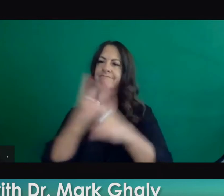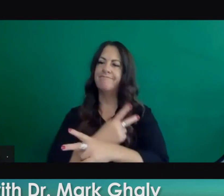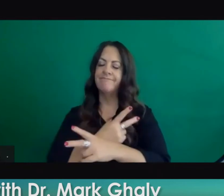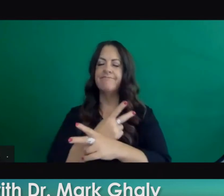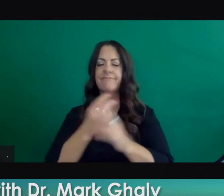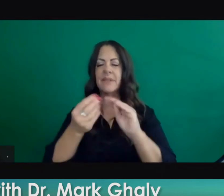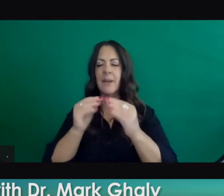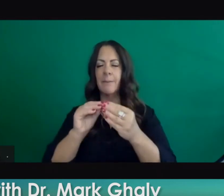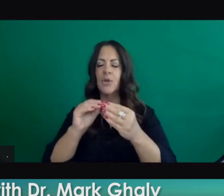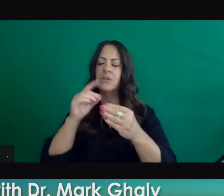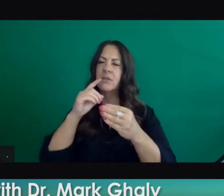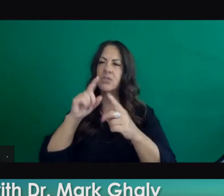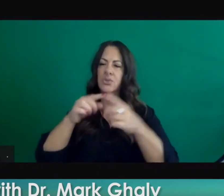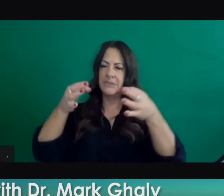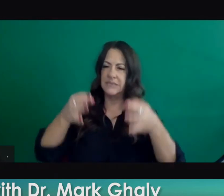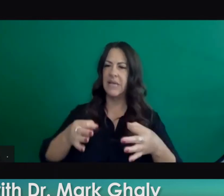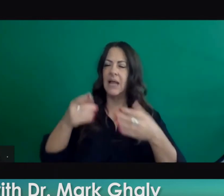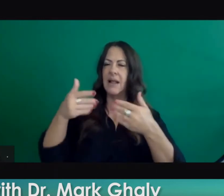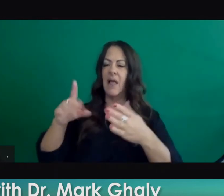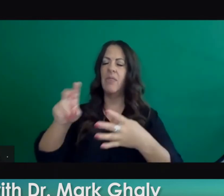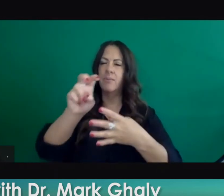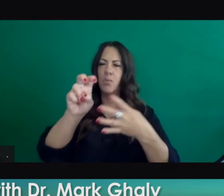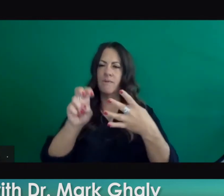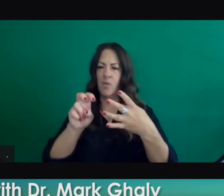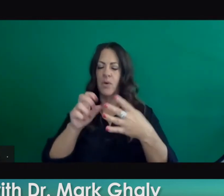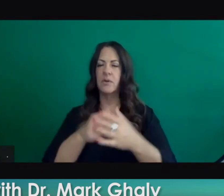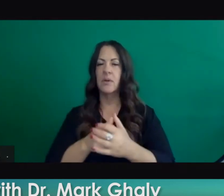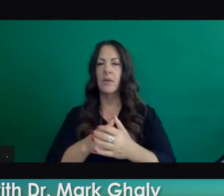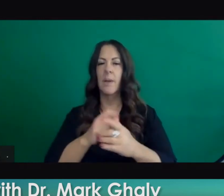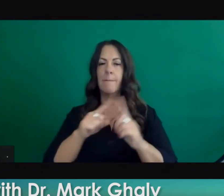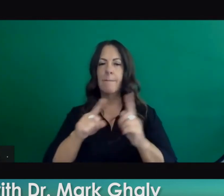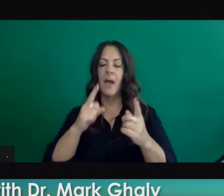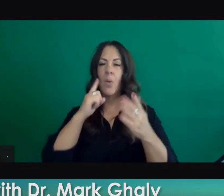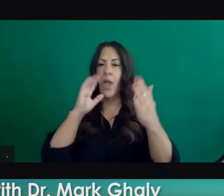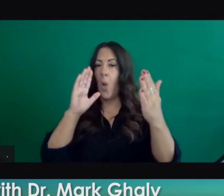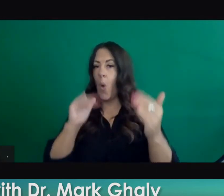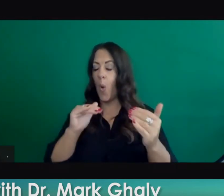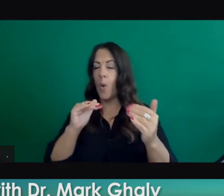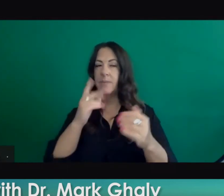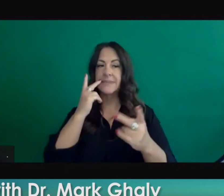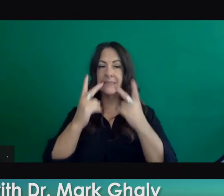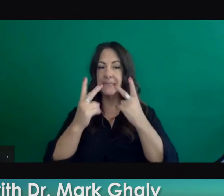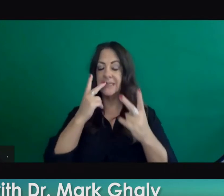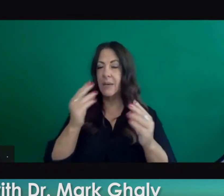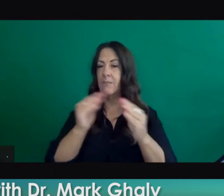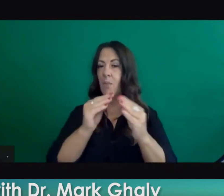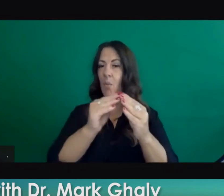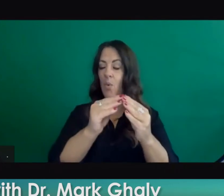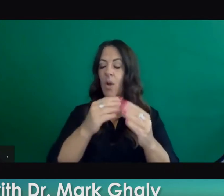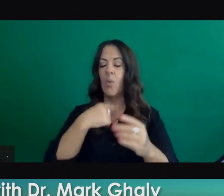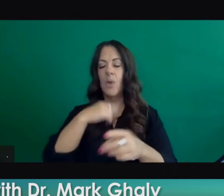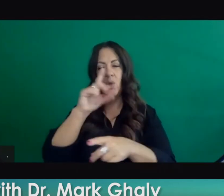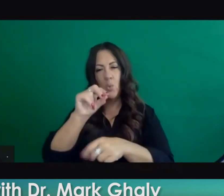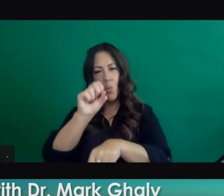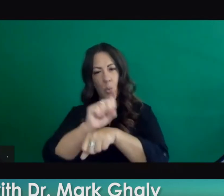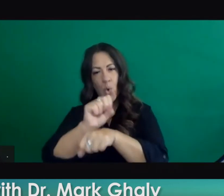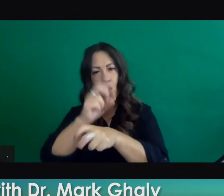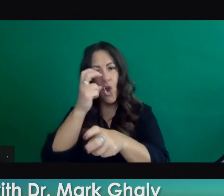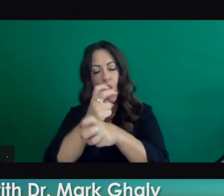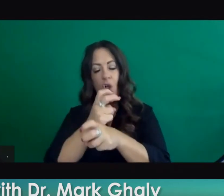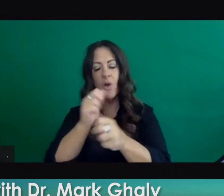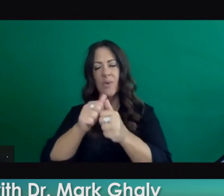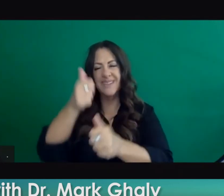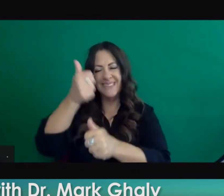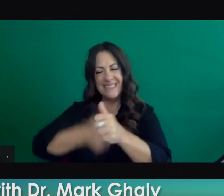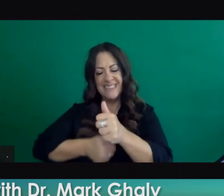a county from moving forward. We didn't see that today. We hope never to, because we work hard with the counties to increase their